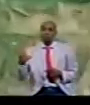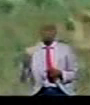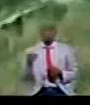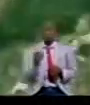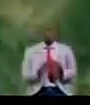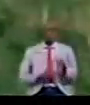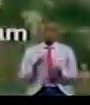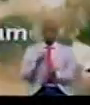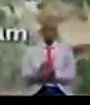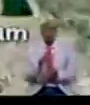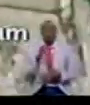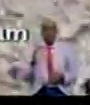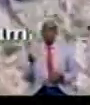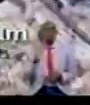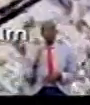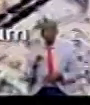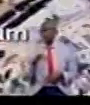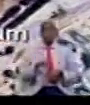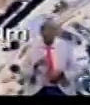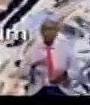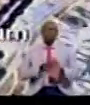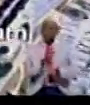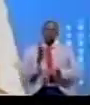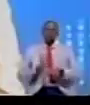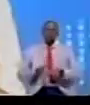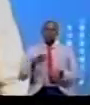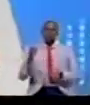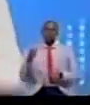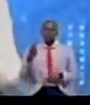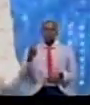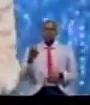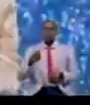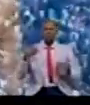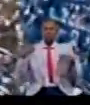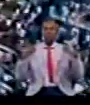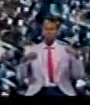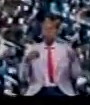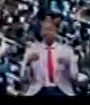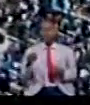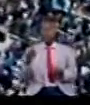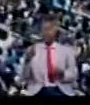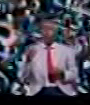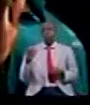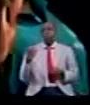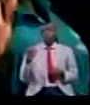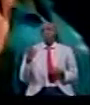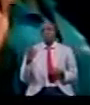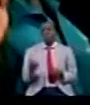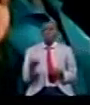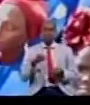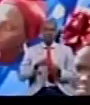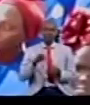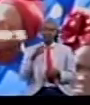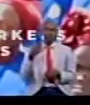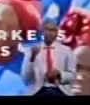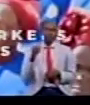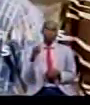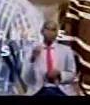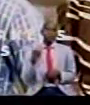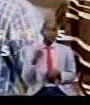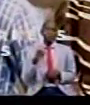do wonders in every one of our lives. Amen. Our brethren, all our brothers and sisters who are here to